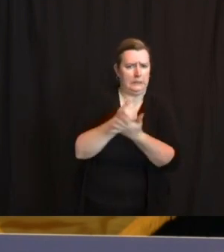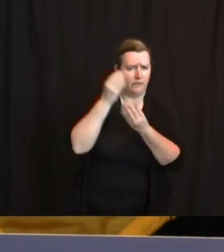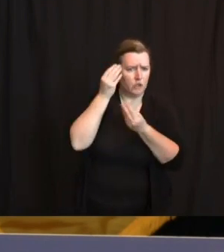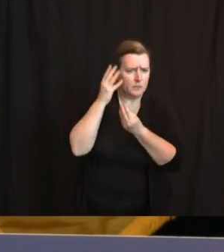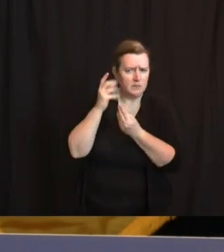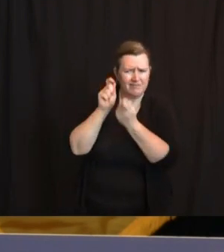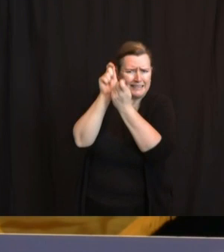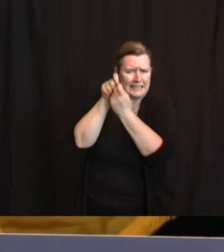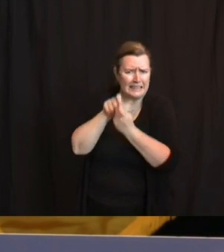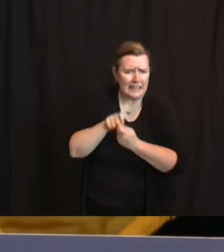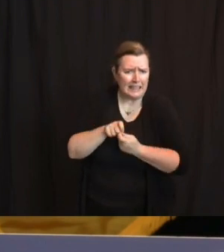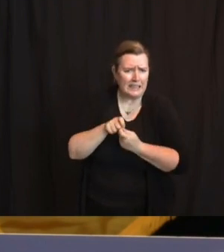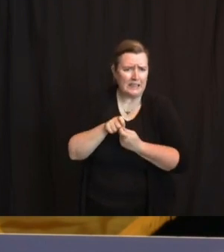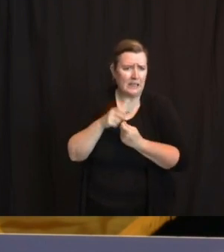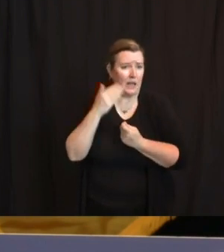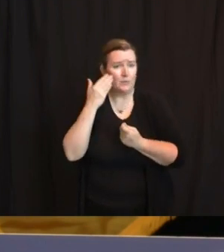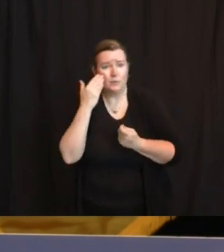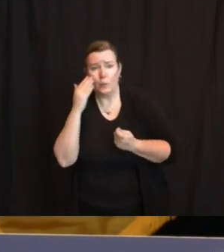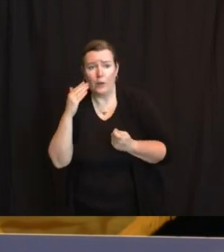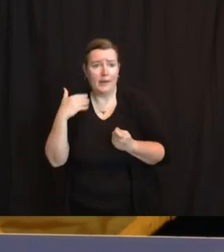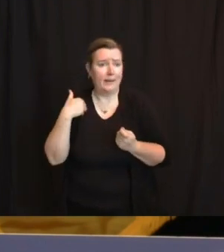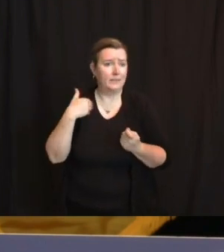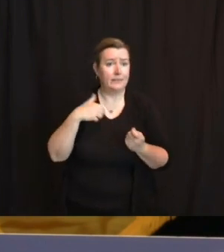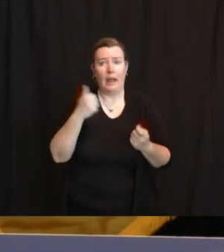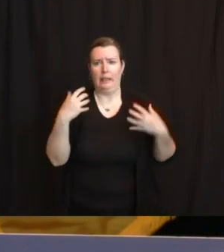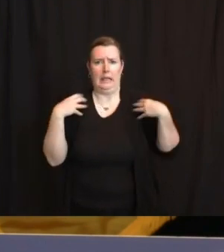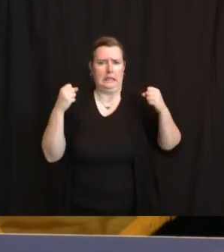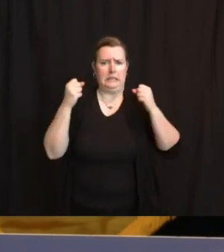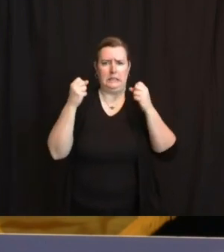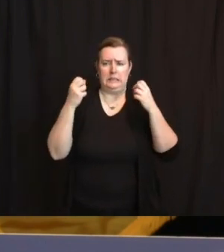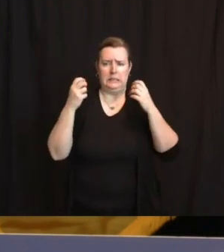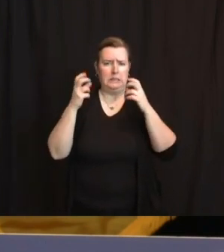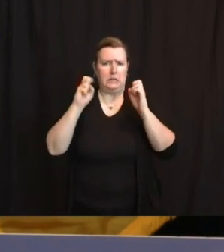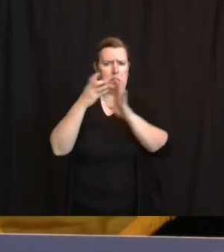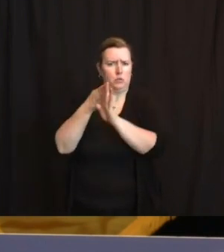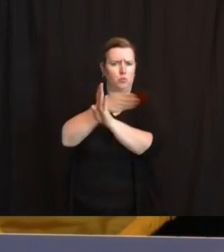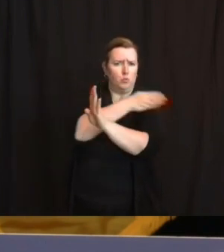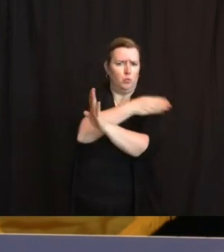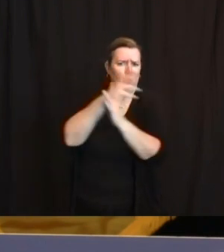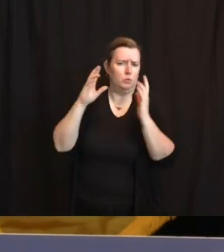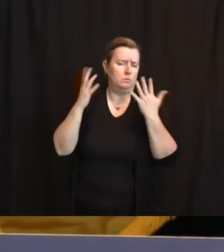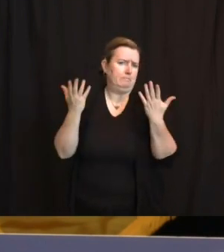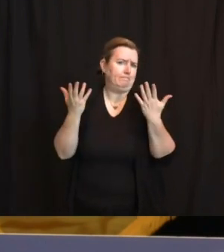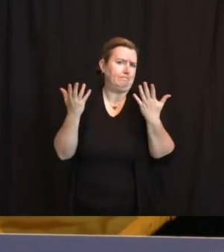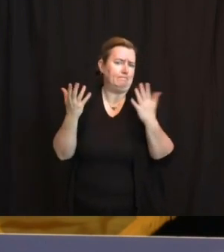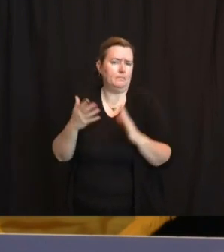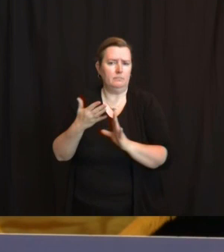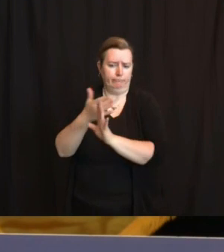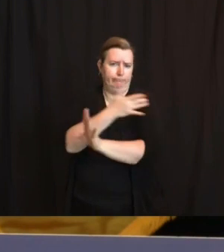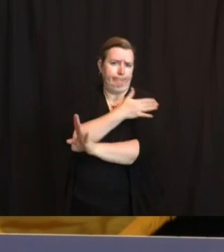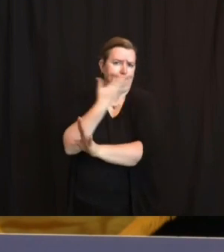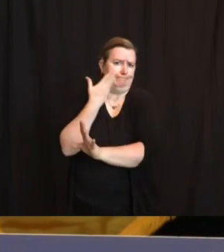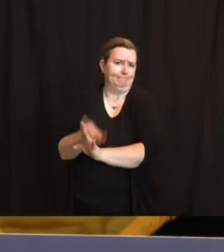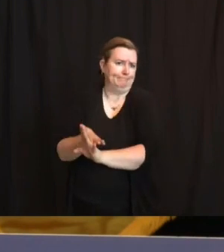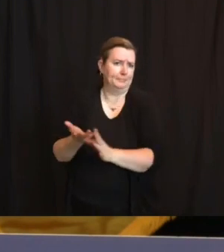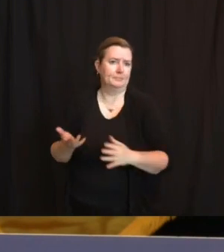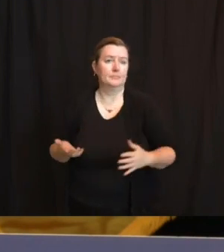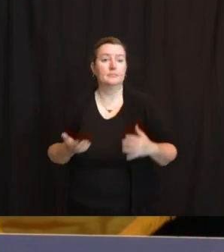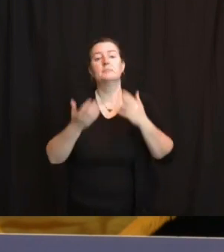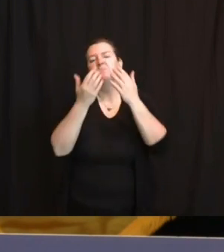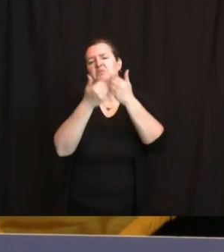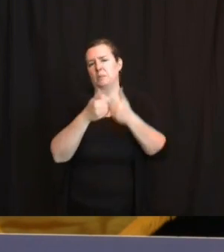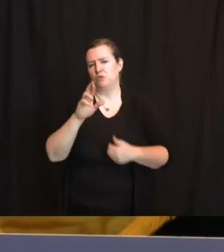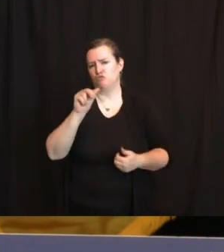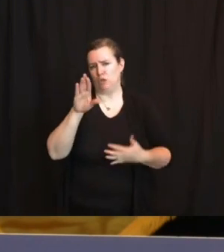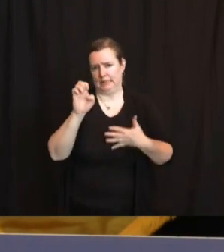indication of underlying conditions at this point in time. In terms of deaths, the breakdown of deaths by race and ethnicity is as